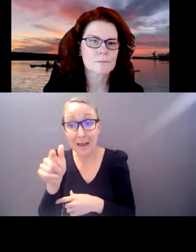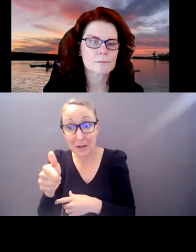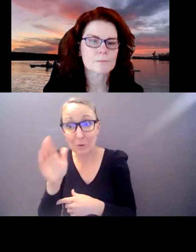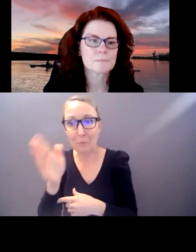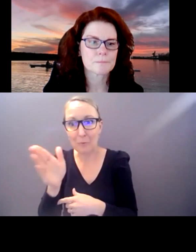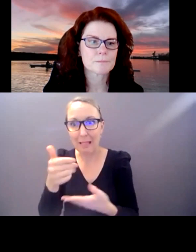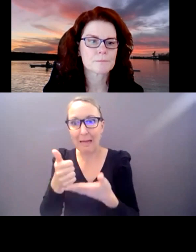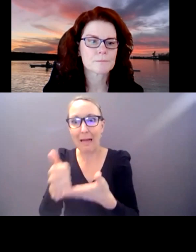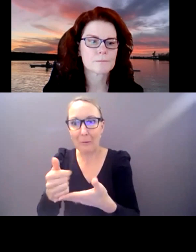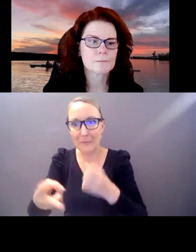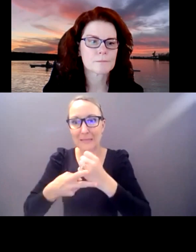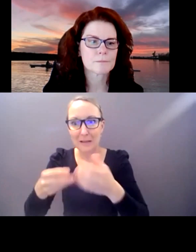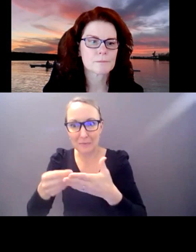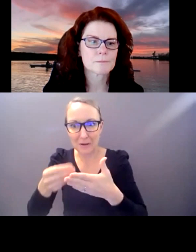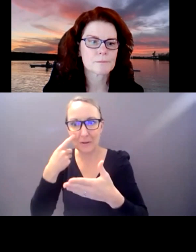risk.